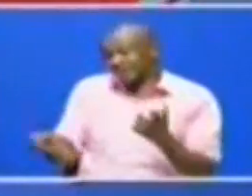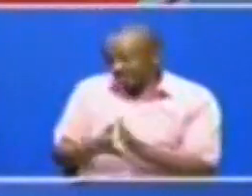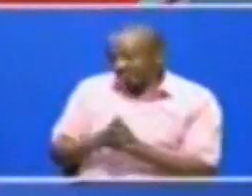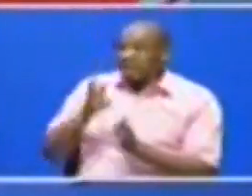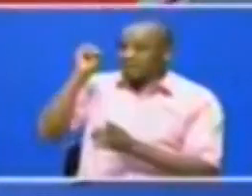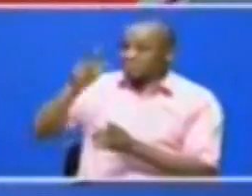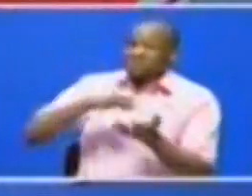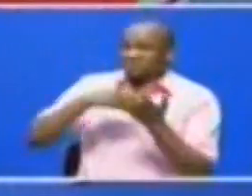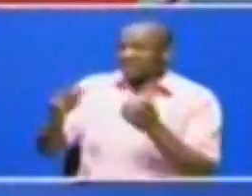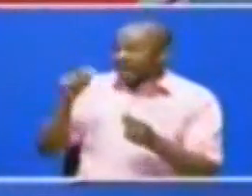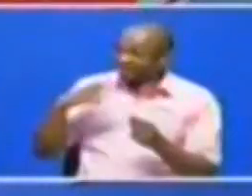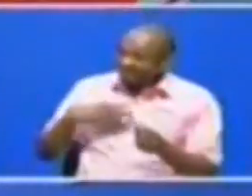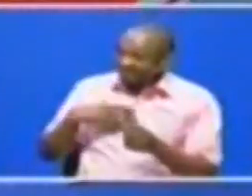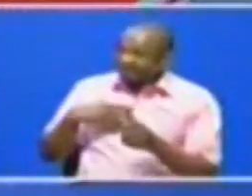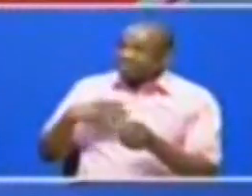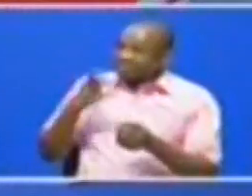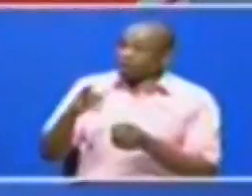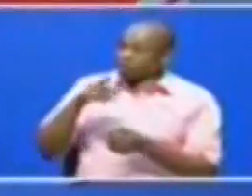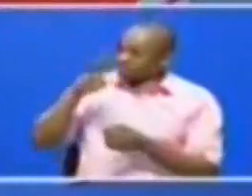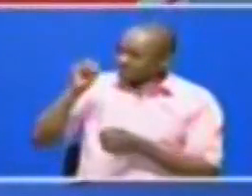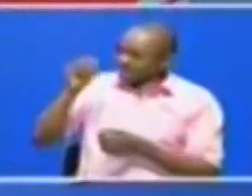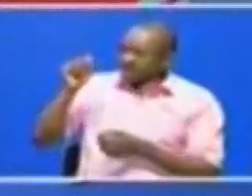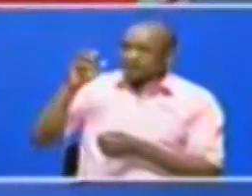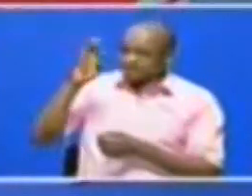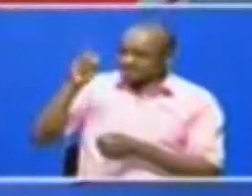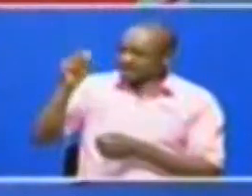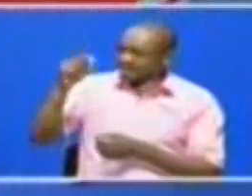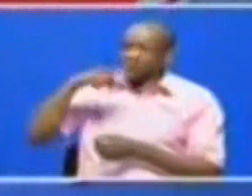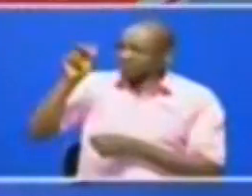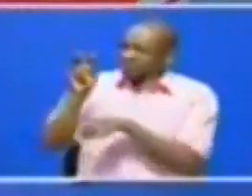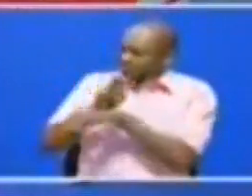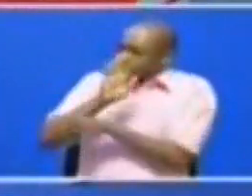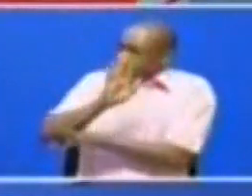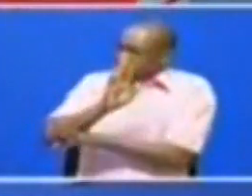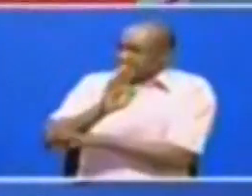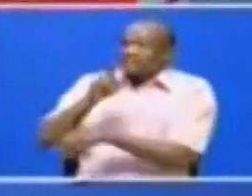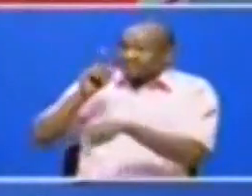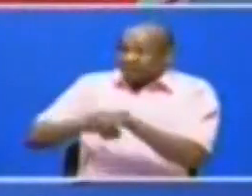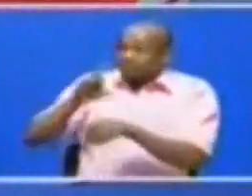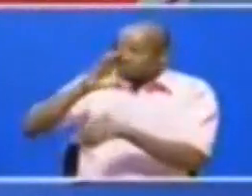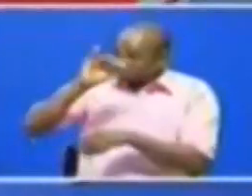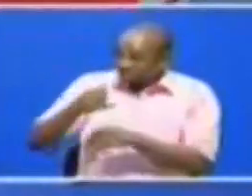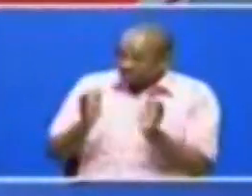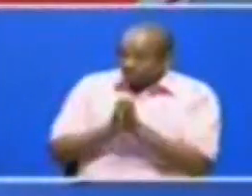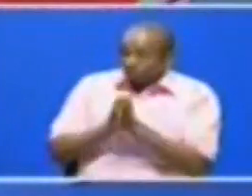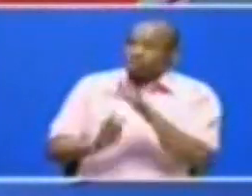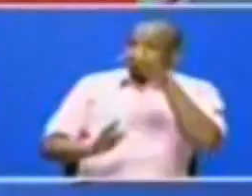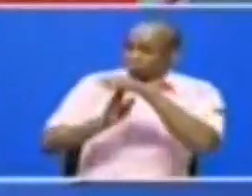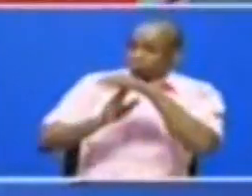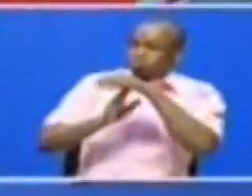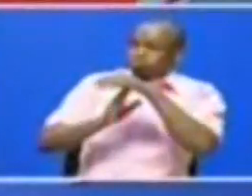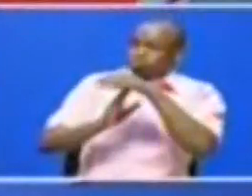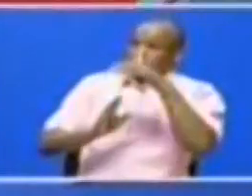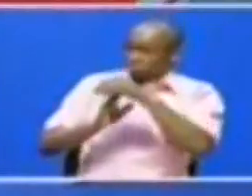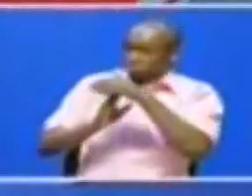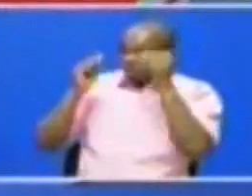MP's position. So, Mark, from your own observation, immediately the Chief Justice and, of course, the bench invalidated President Uhuru